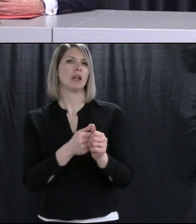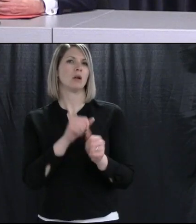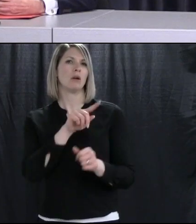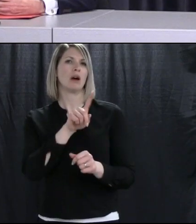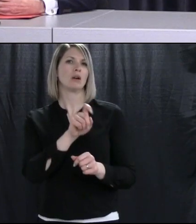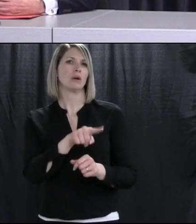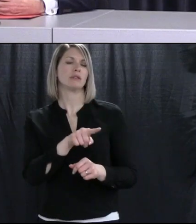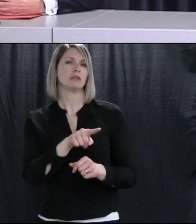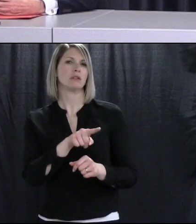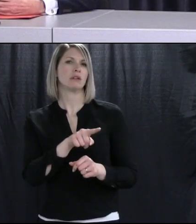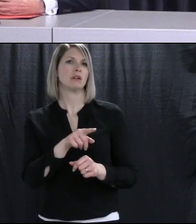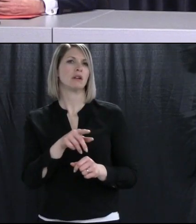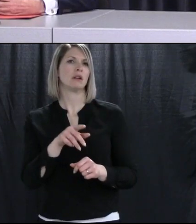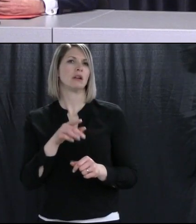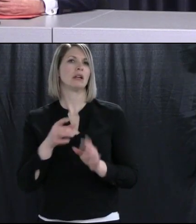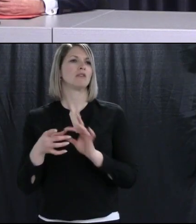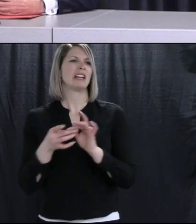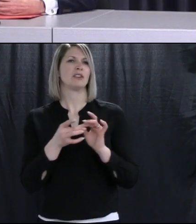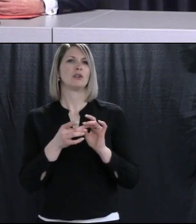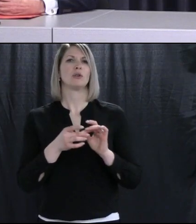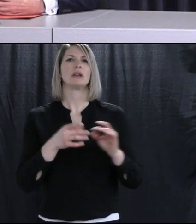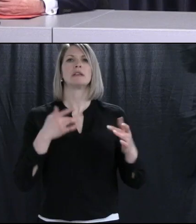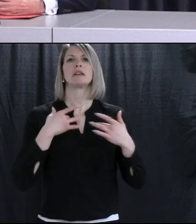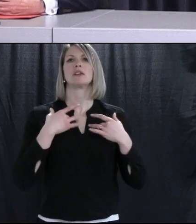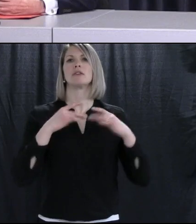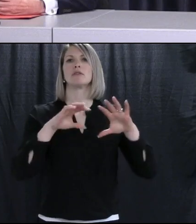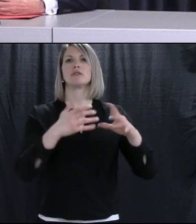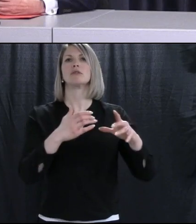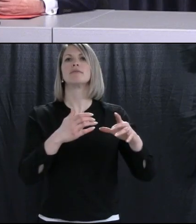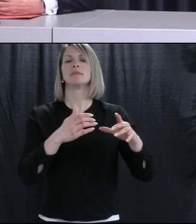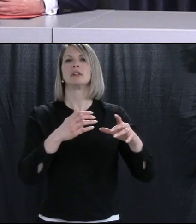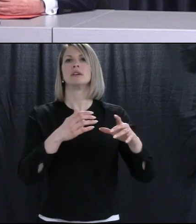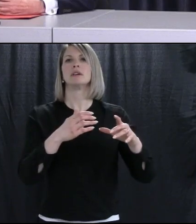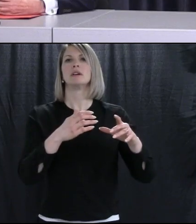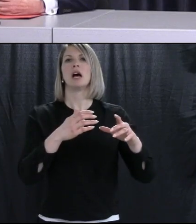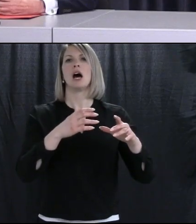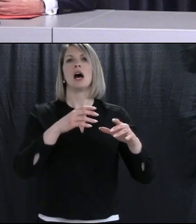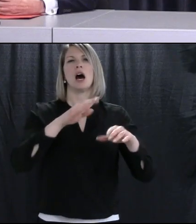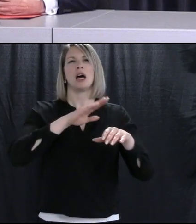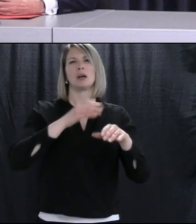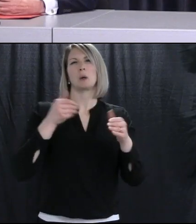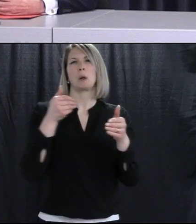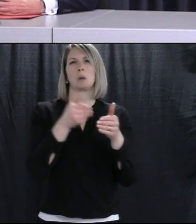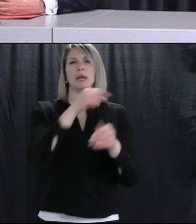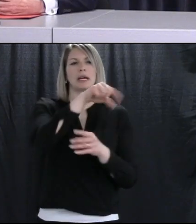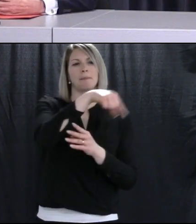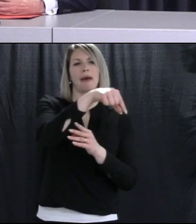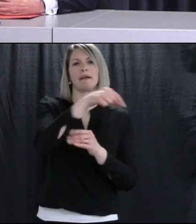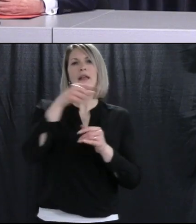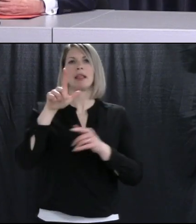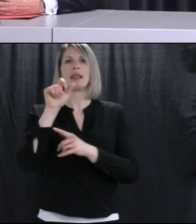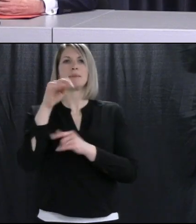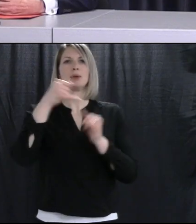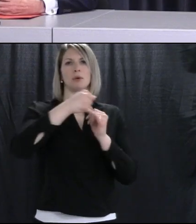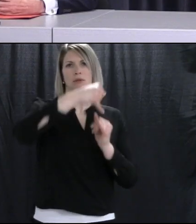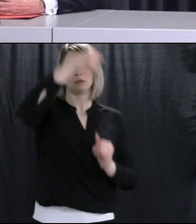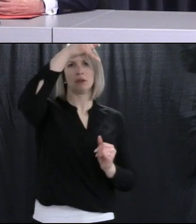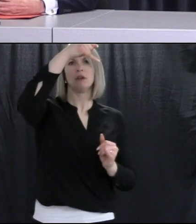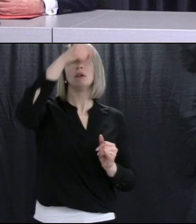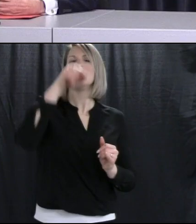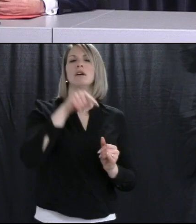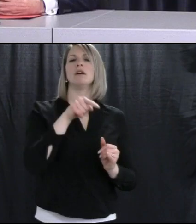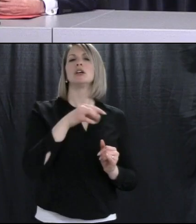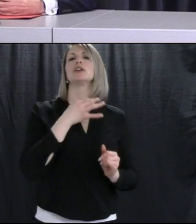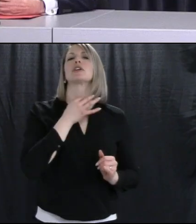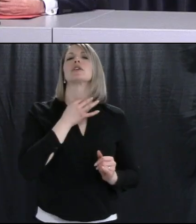people and people along the northern border of Labrador. There some concern happening